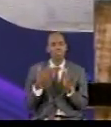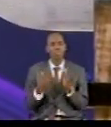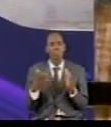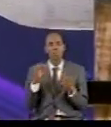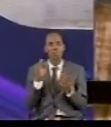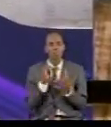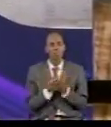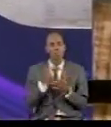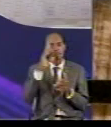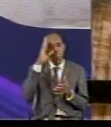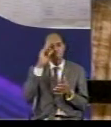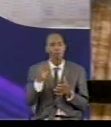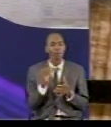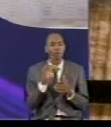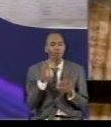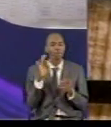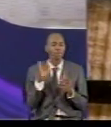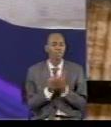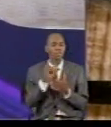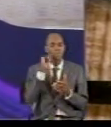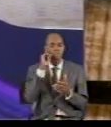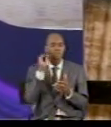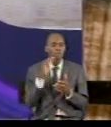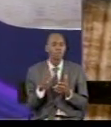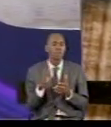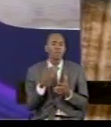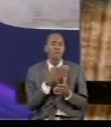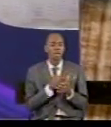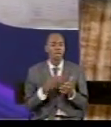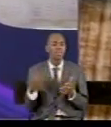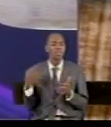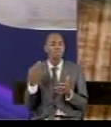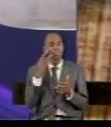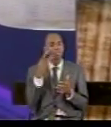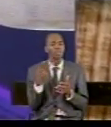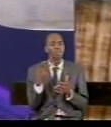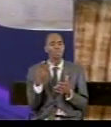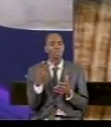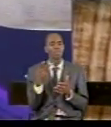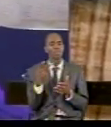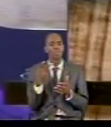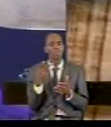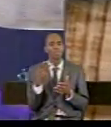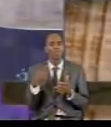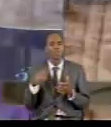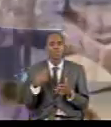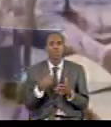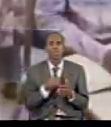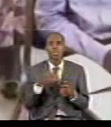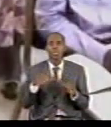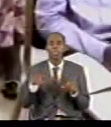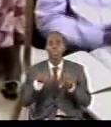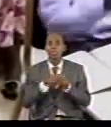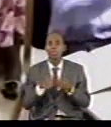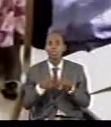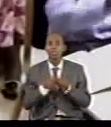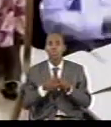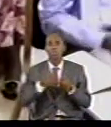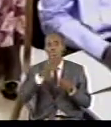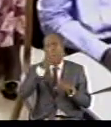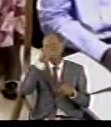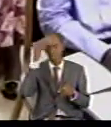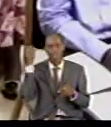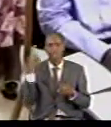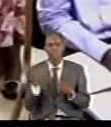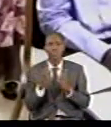and then we now fear them and we're fidgeting before them. We even forget the words we've